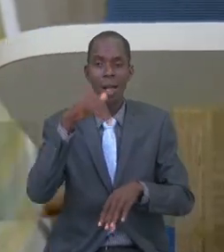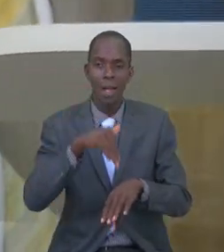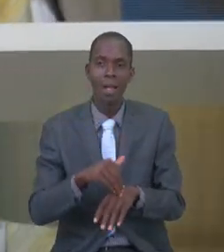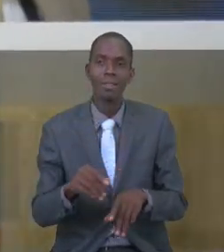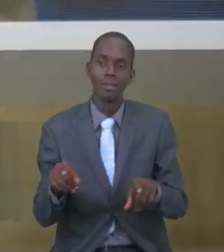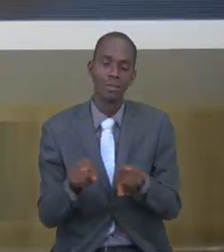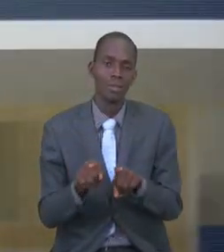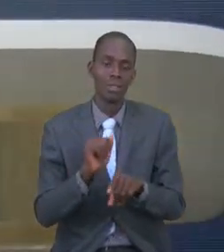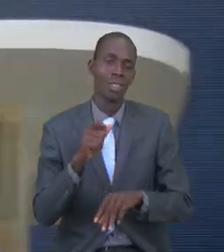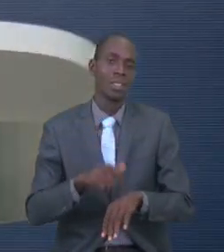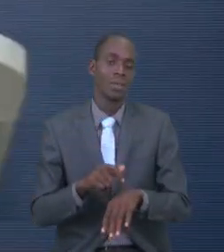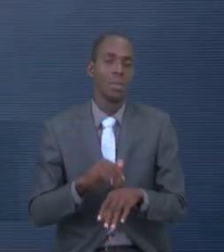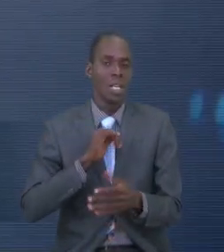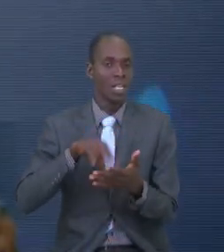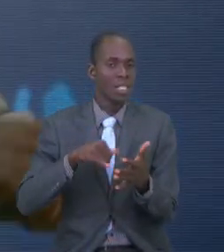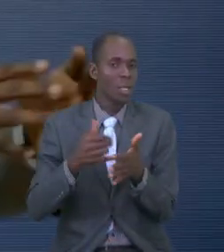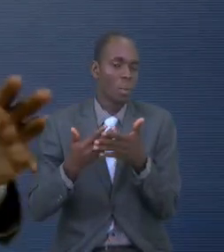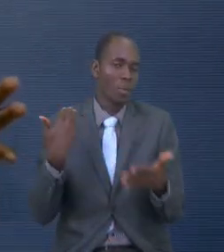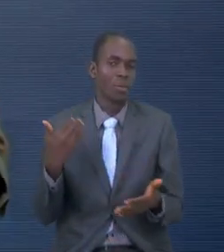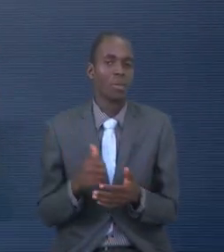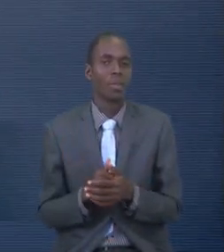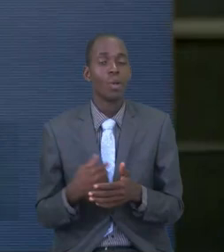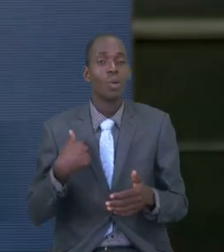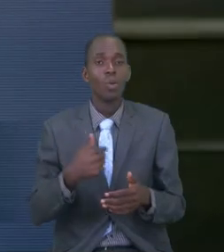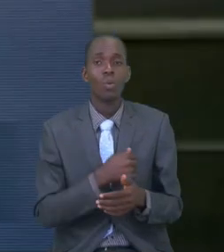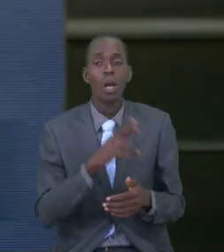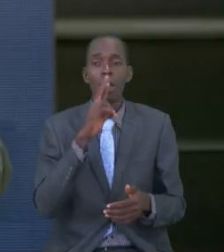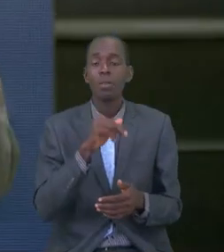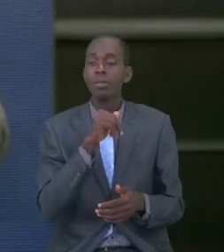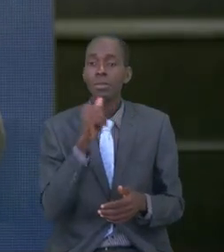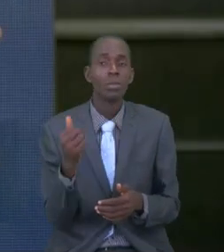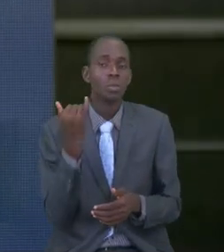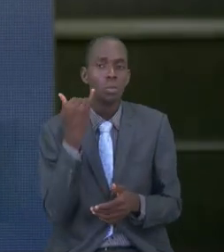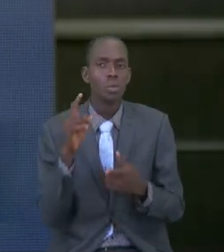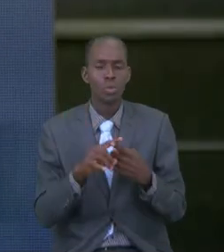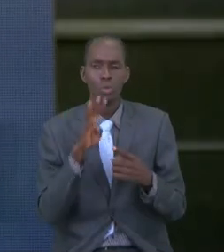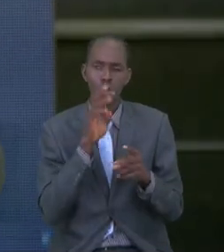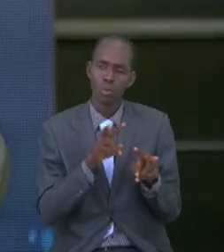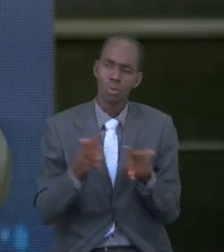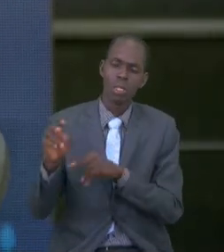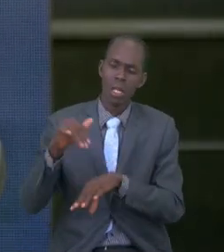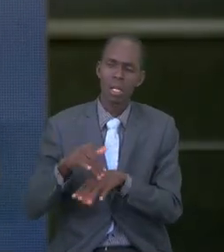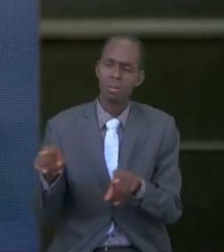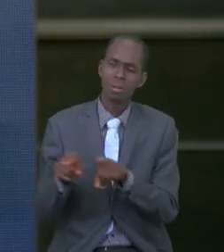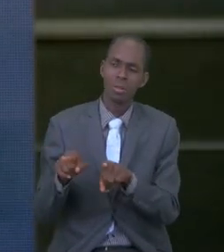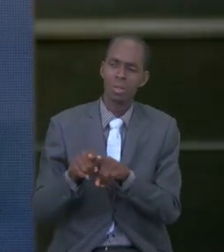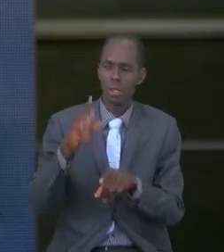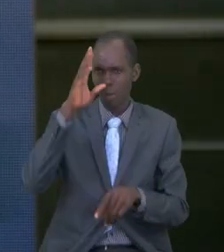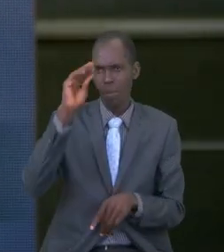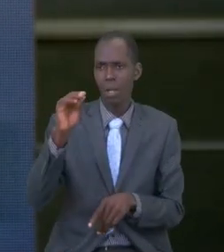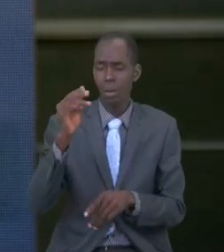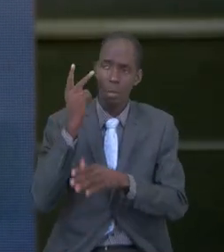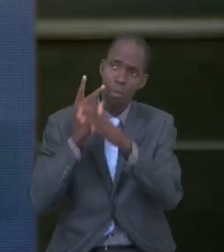to you already. We shouldn't be looking at a man, such a man, prophet of